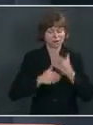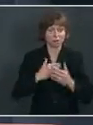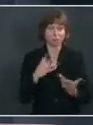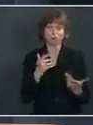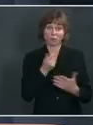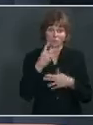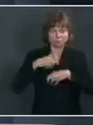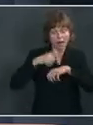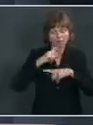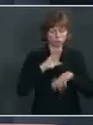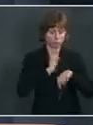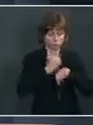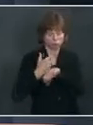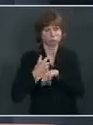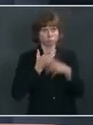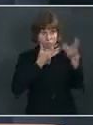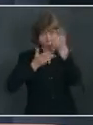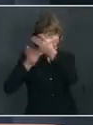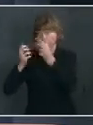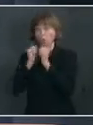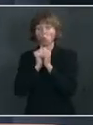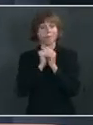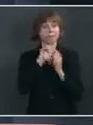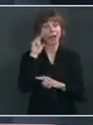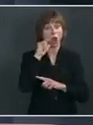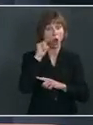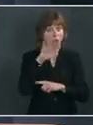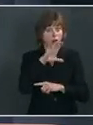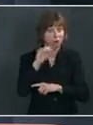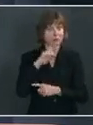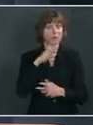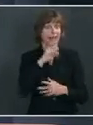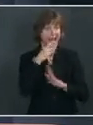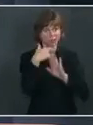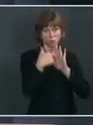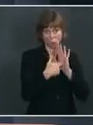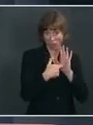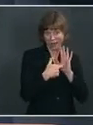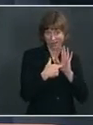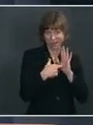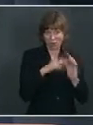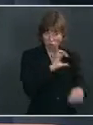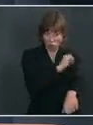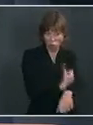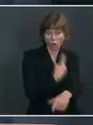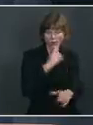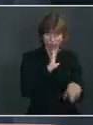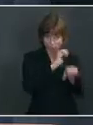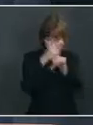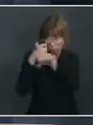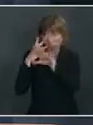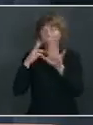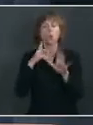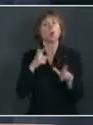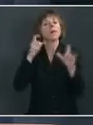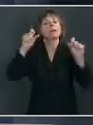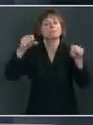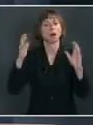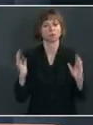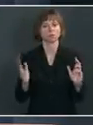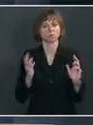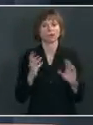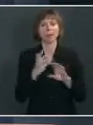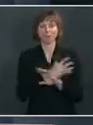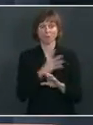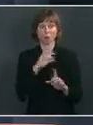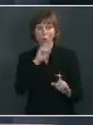place, to work with airlines, work with regulatory authorities to get them in place. We did that as quickly as possible, and before there was a reported case,